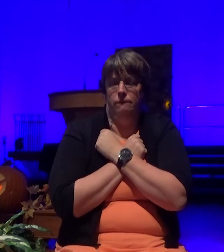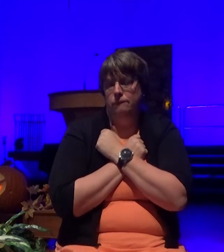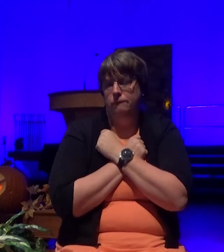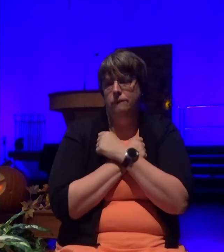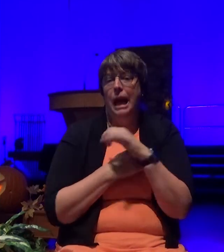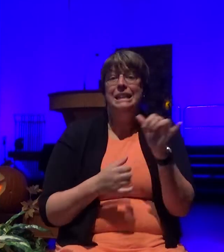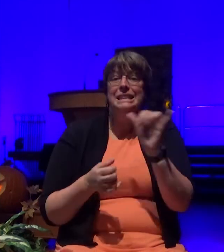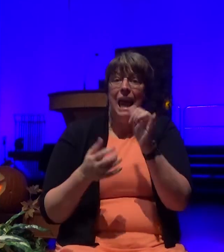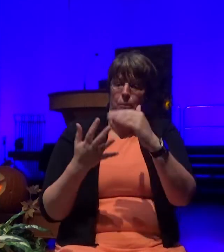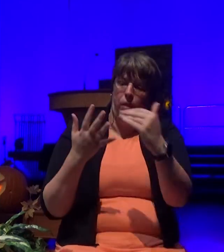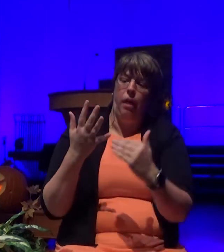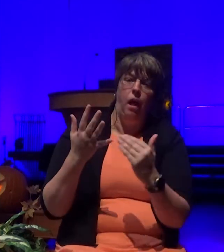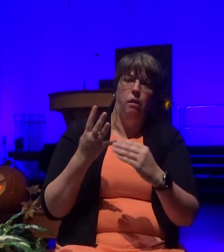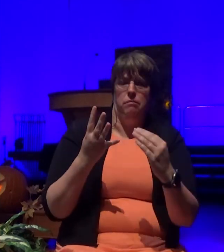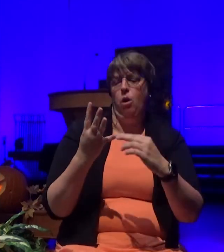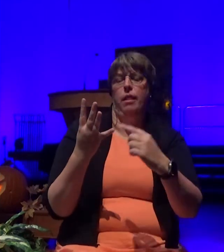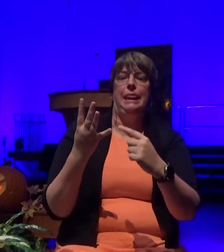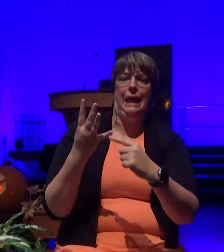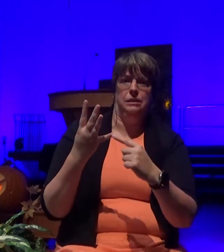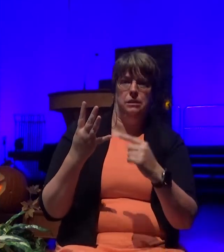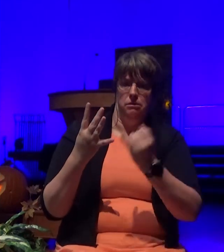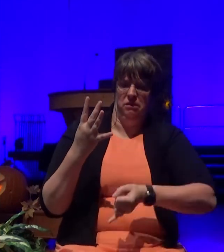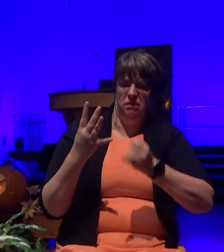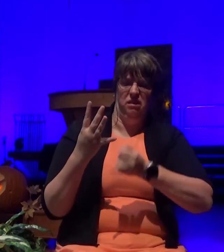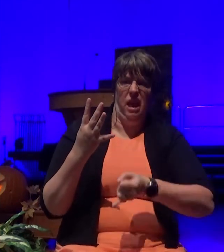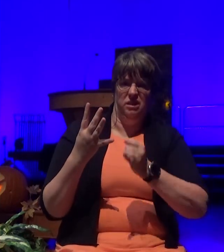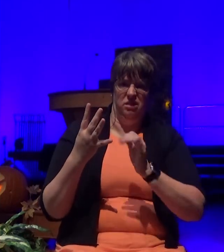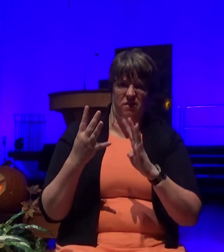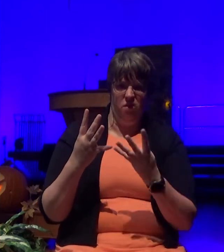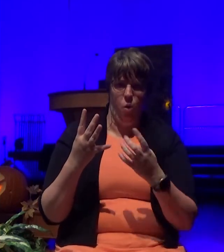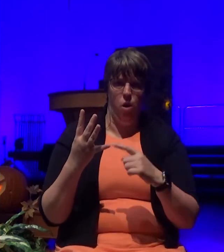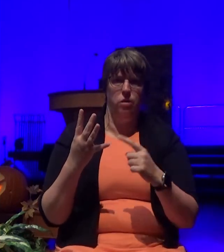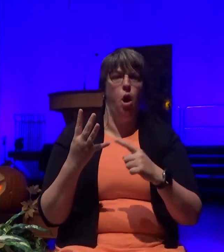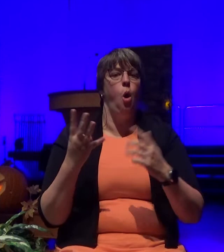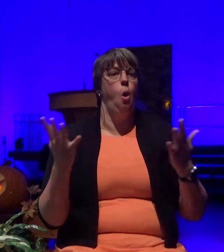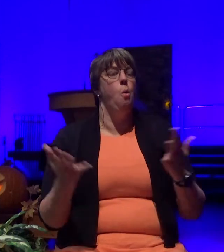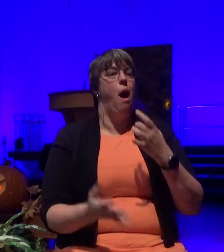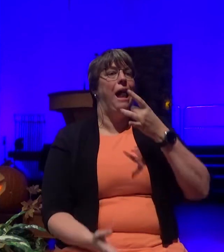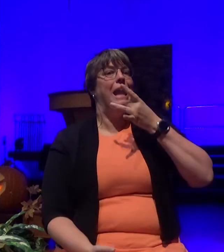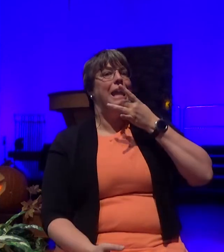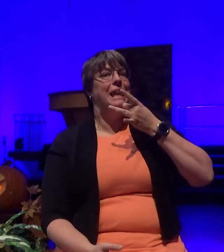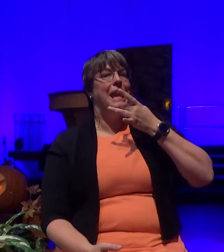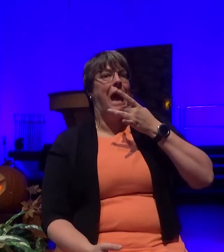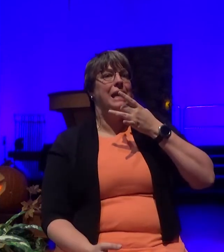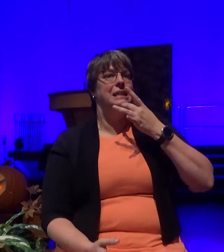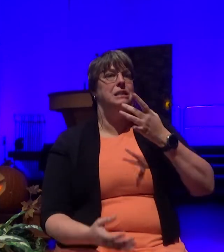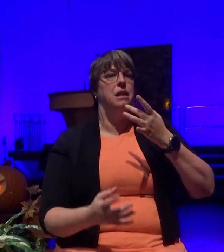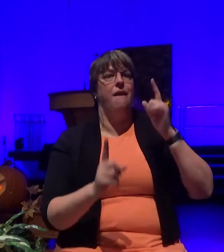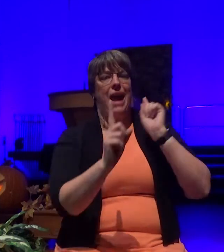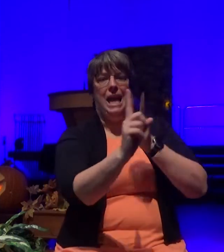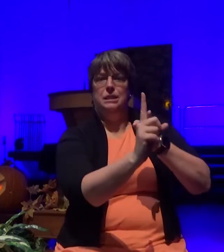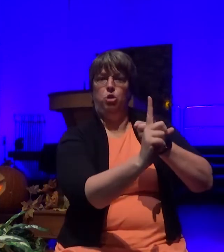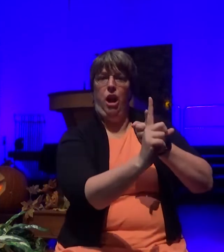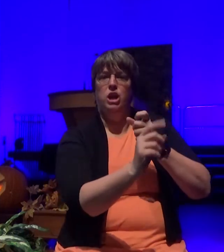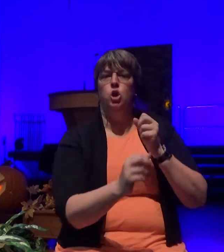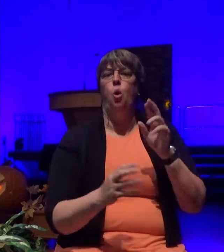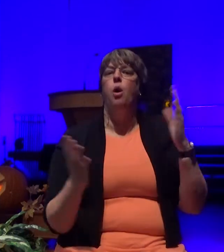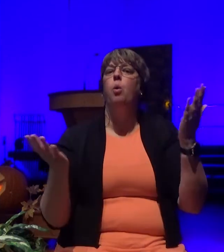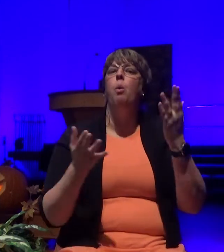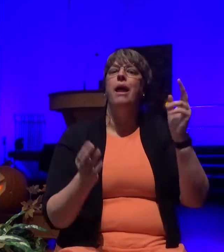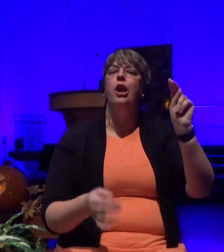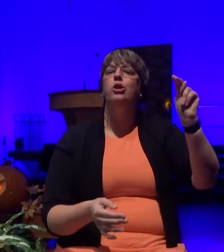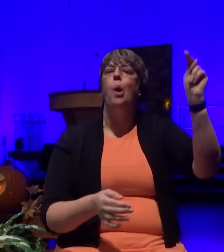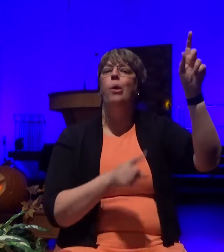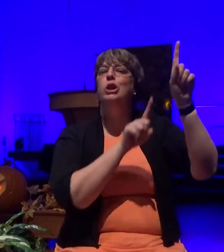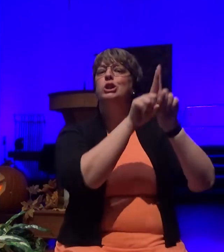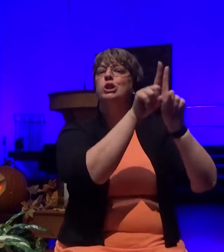next question, the last question. The light, what light of aspiration or what northern star